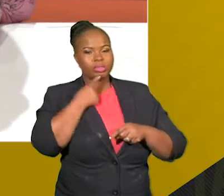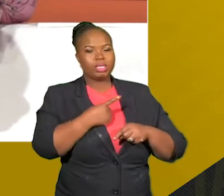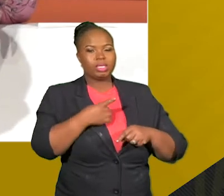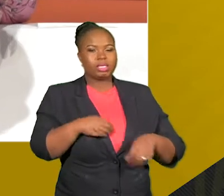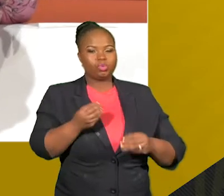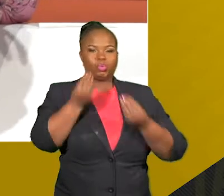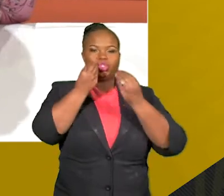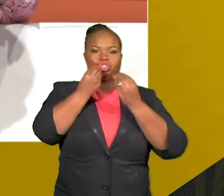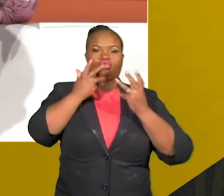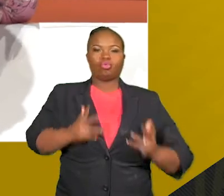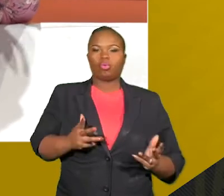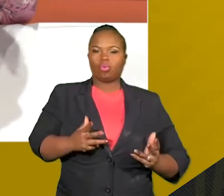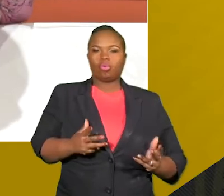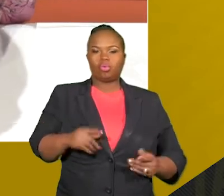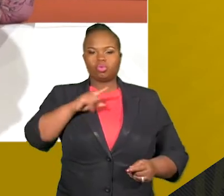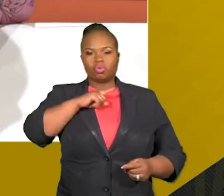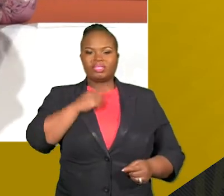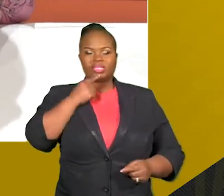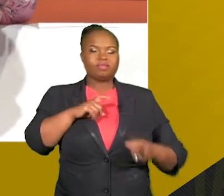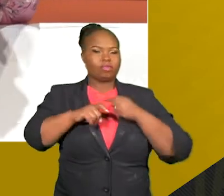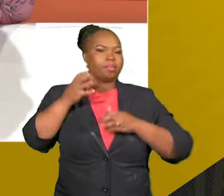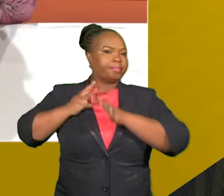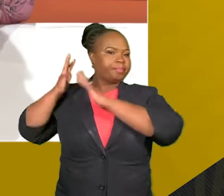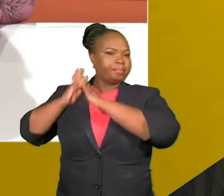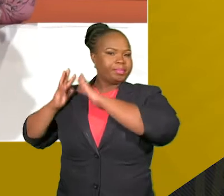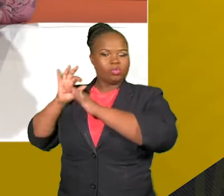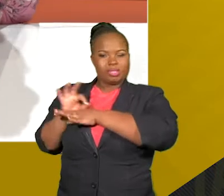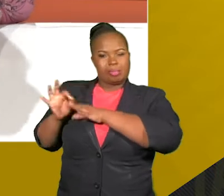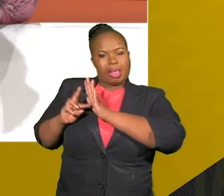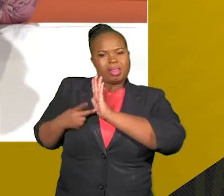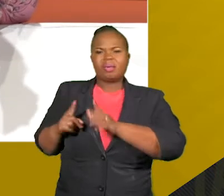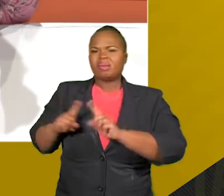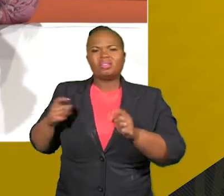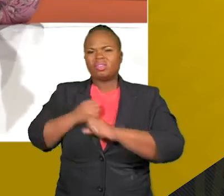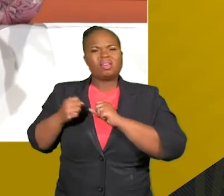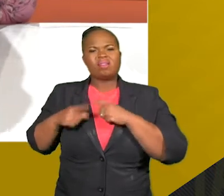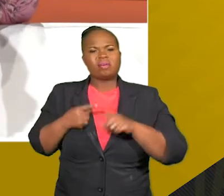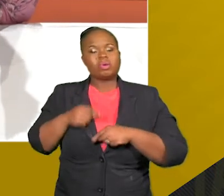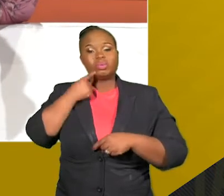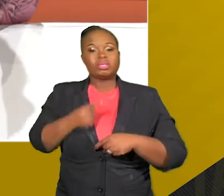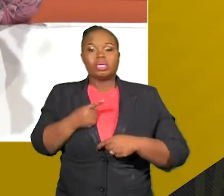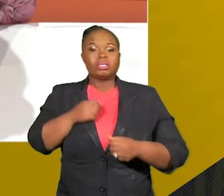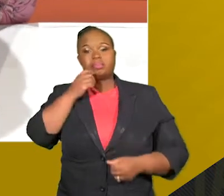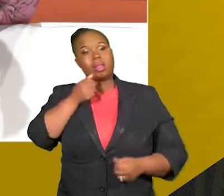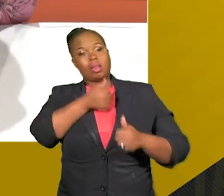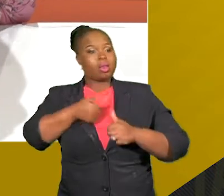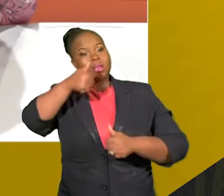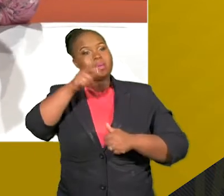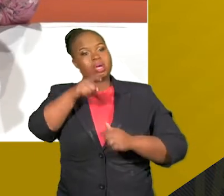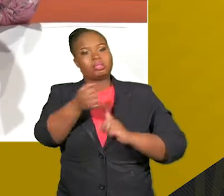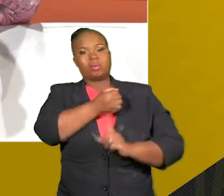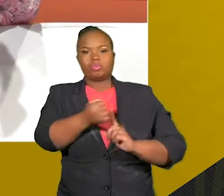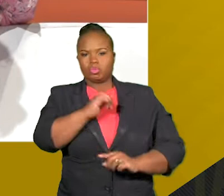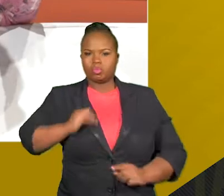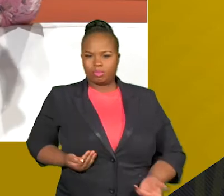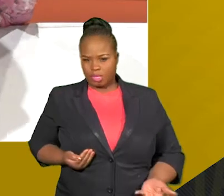really frustrates me gore it's orchestrated and it comes from the past. Yes, but in the past it was never about gore it's being orchestrated gore o tem side